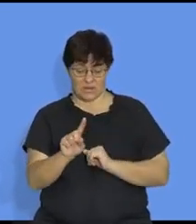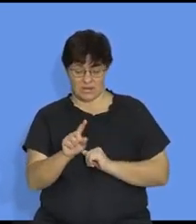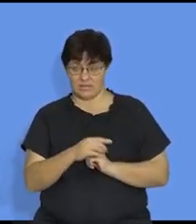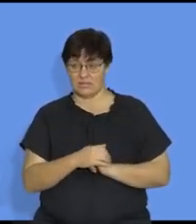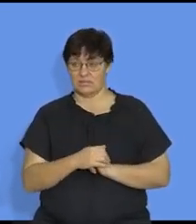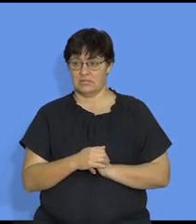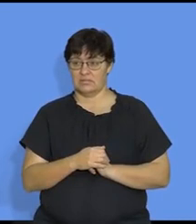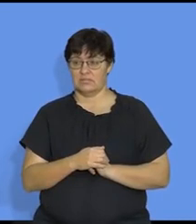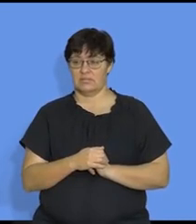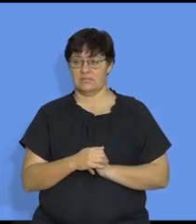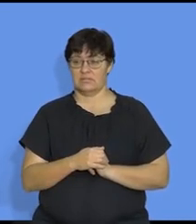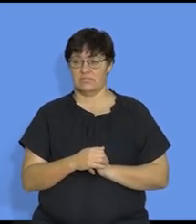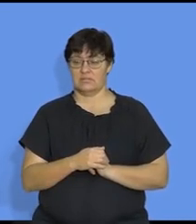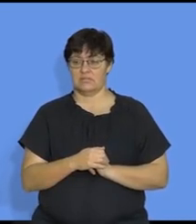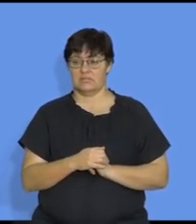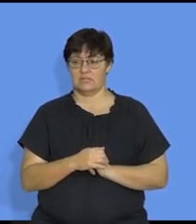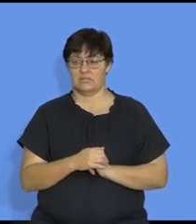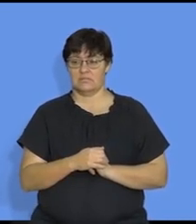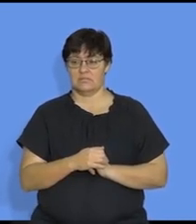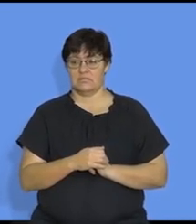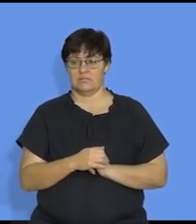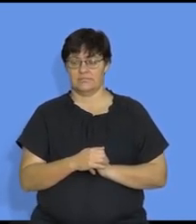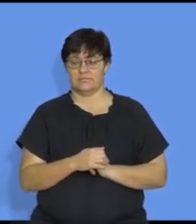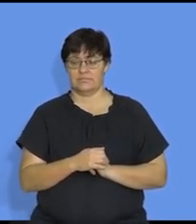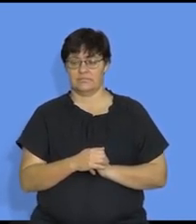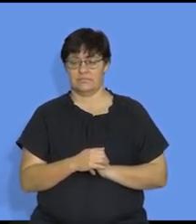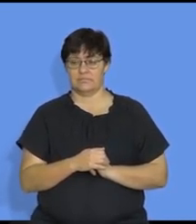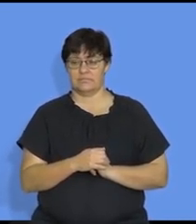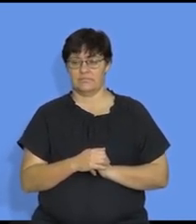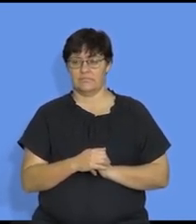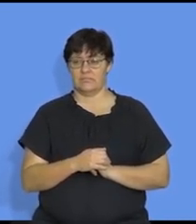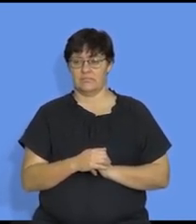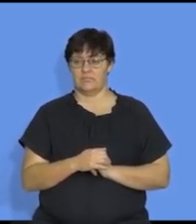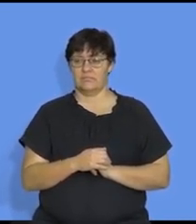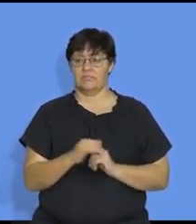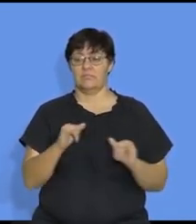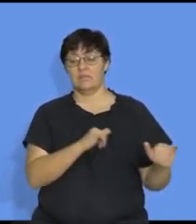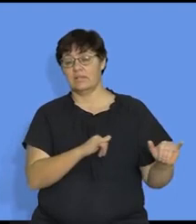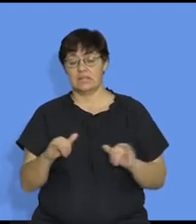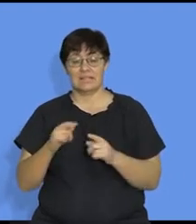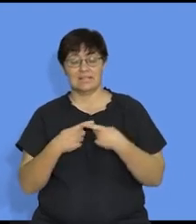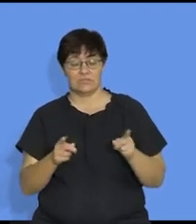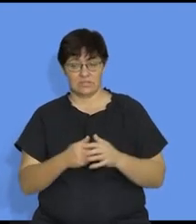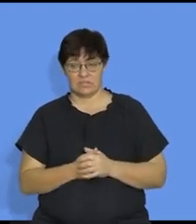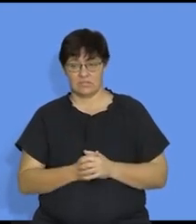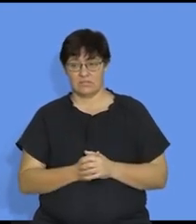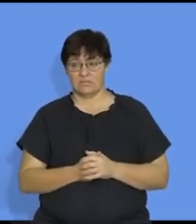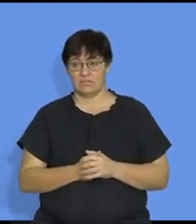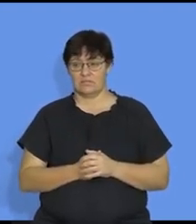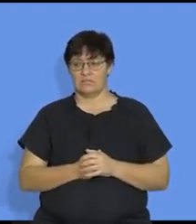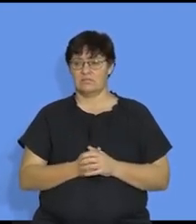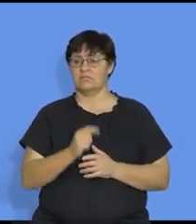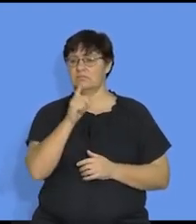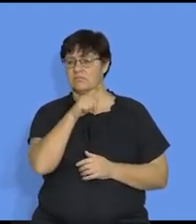10 terms, so it's going to be 10 minus 1. And my common difference, if we look between